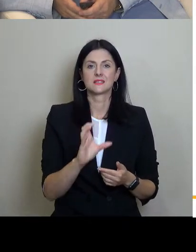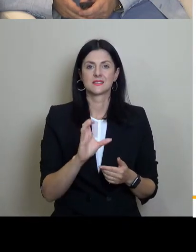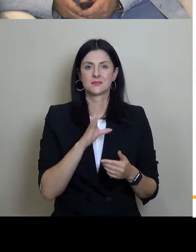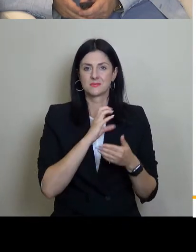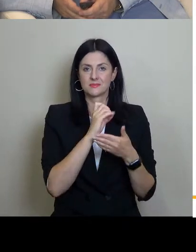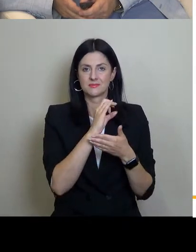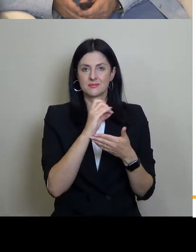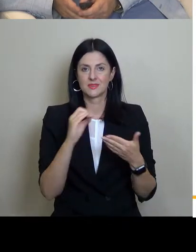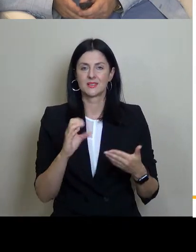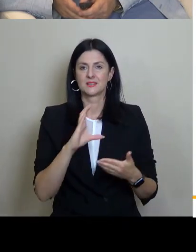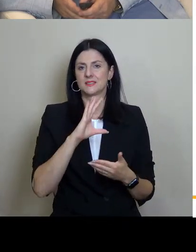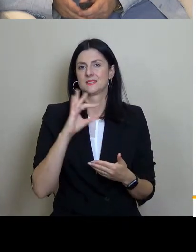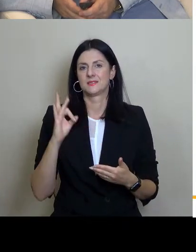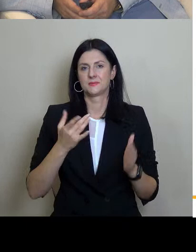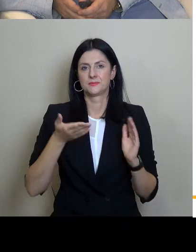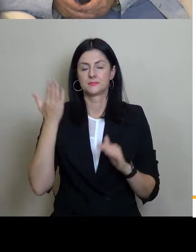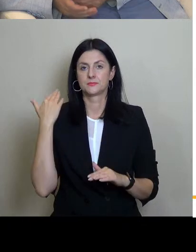the